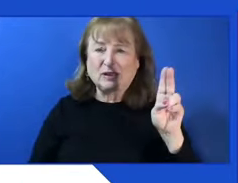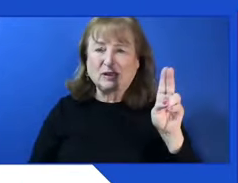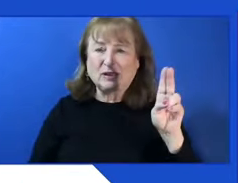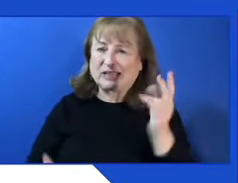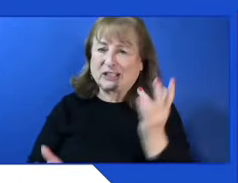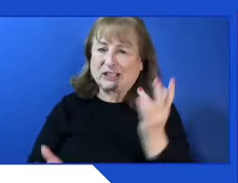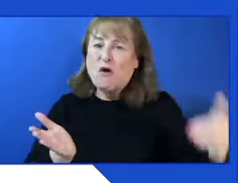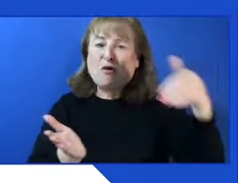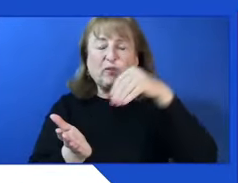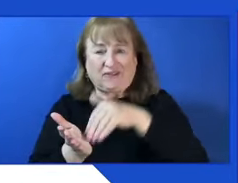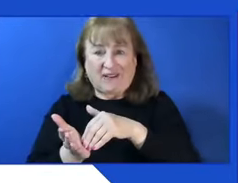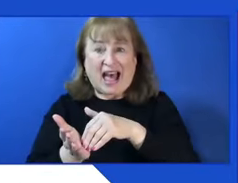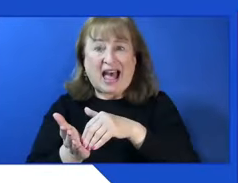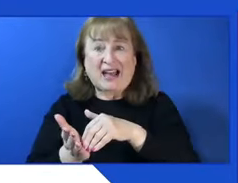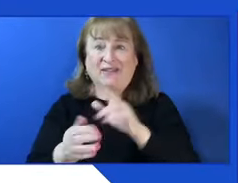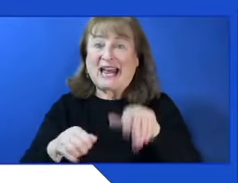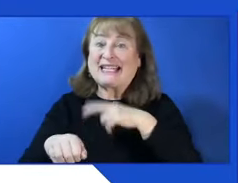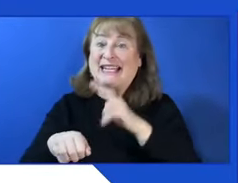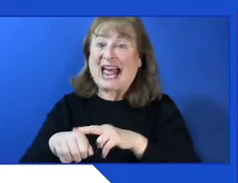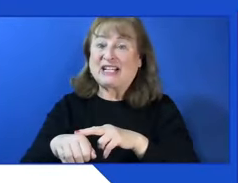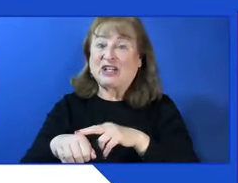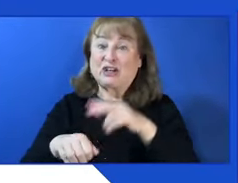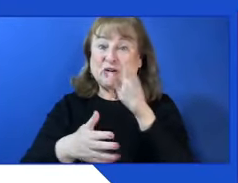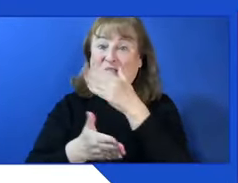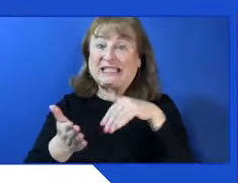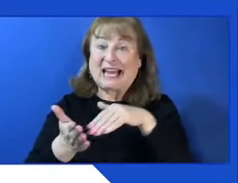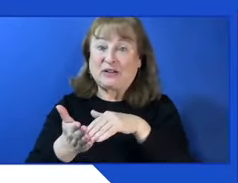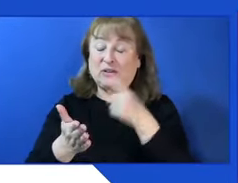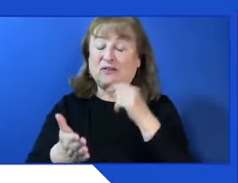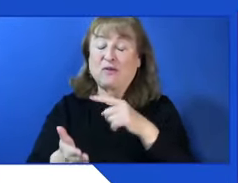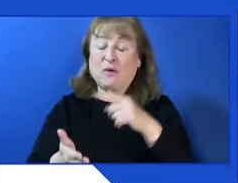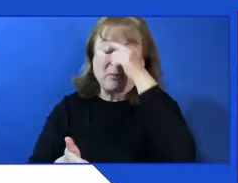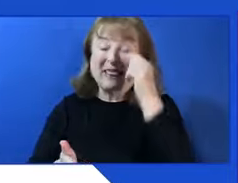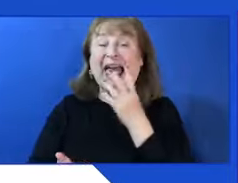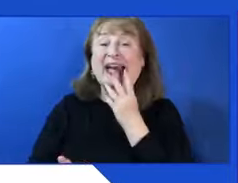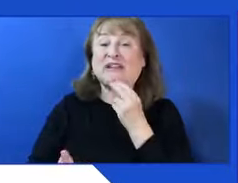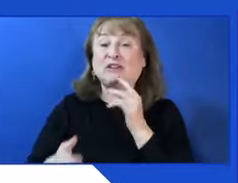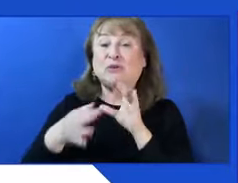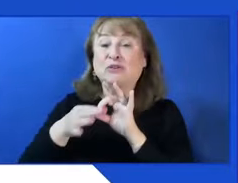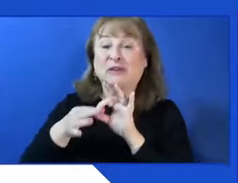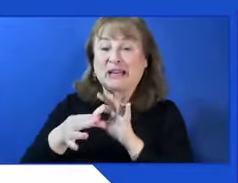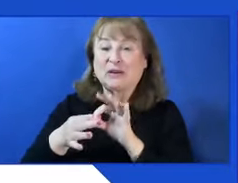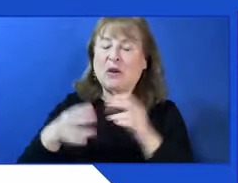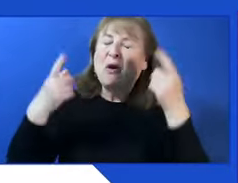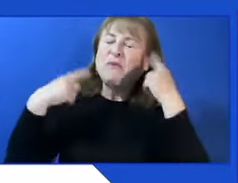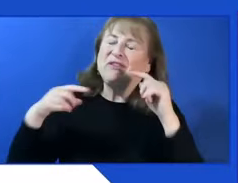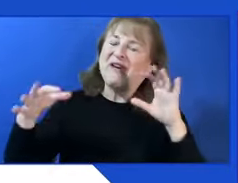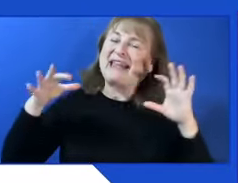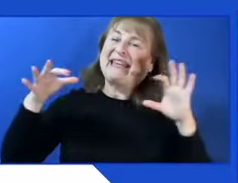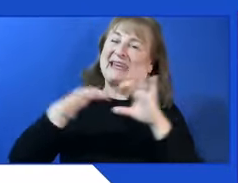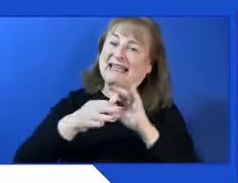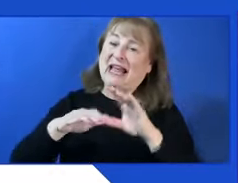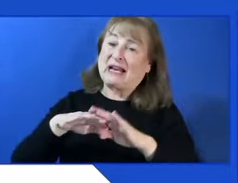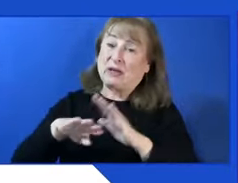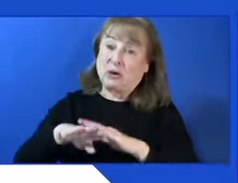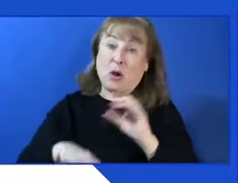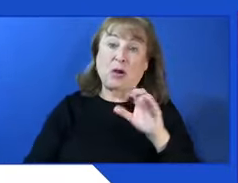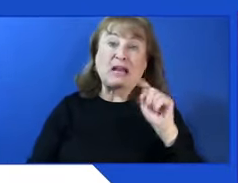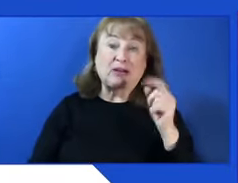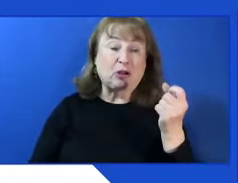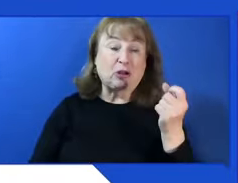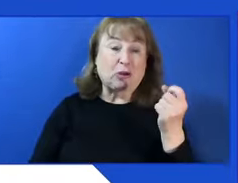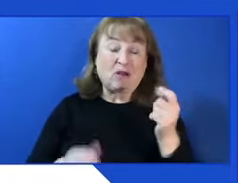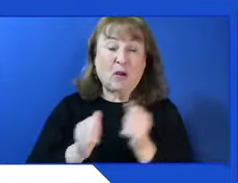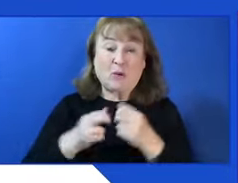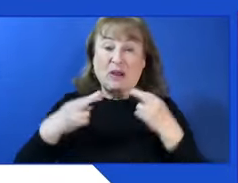Black Jewish Relations. We finally connected on October 11th when Rabbi